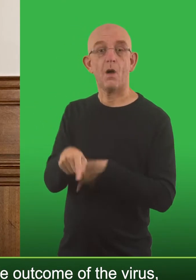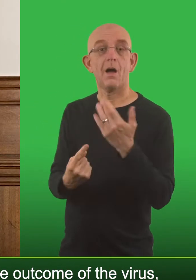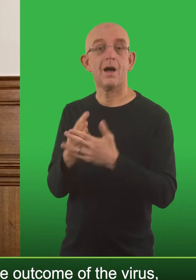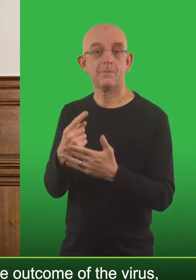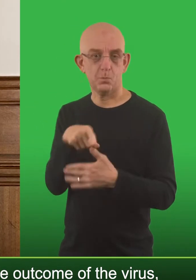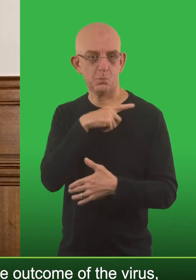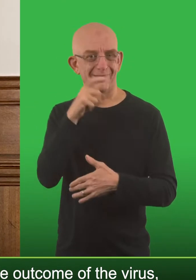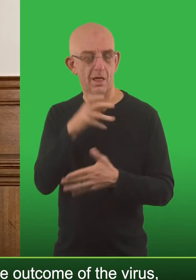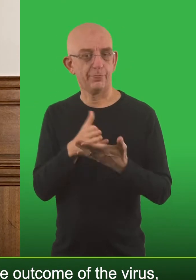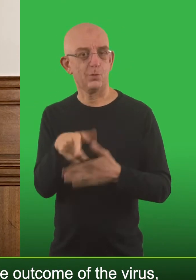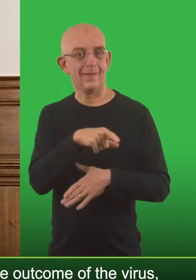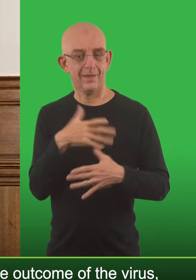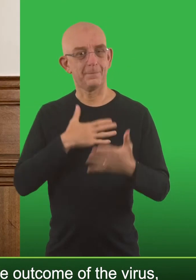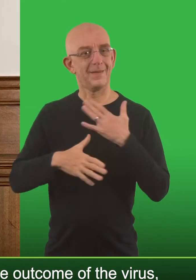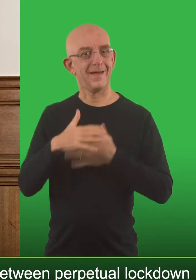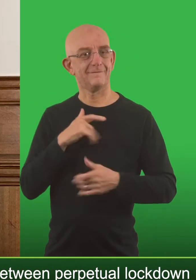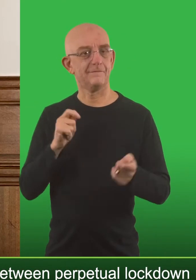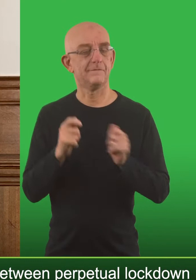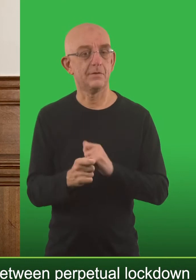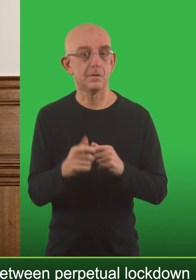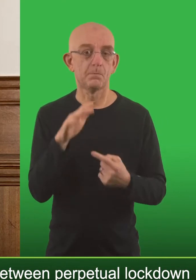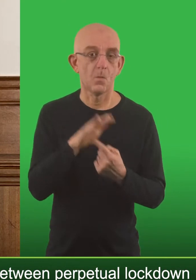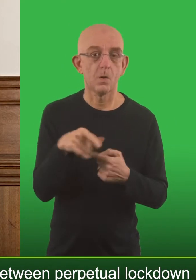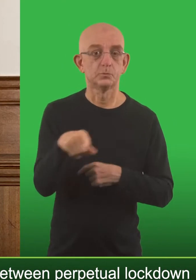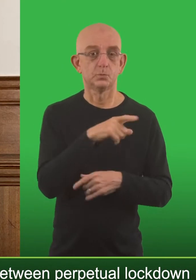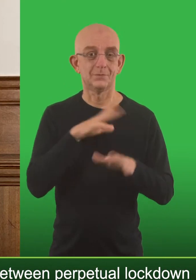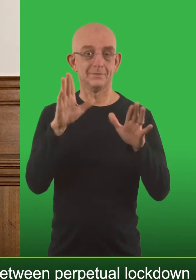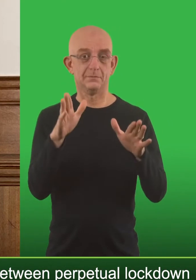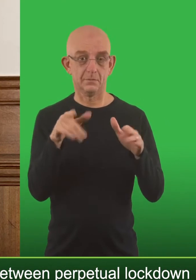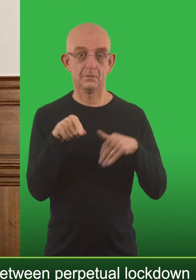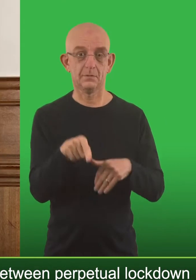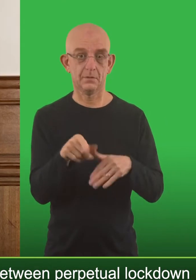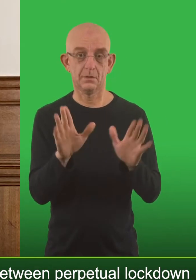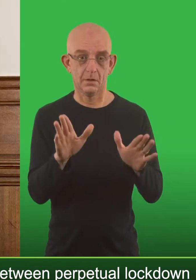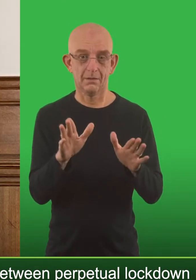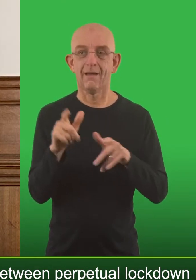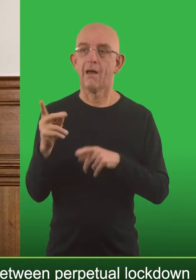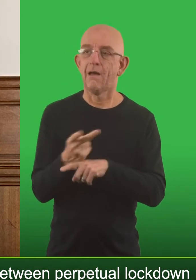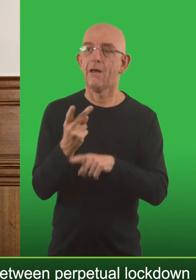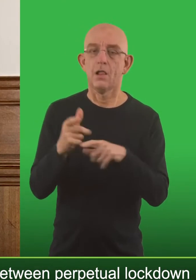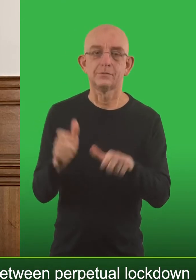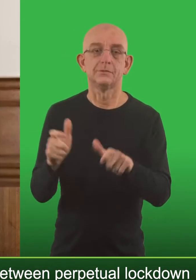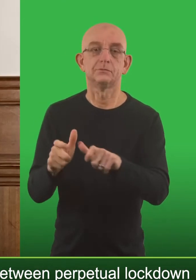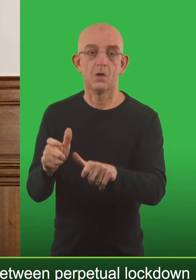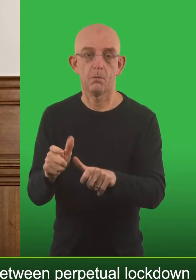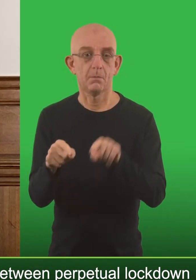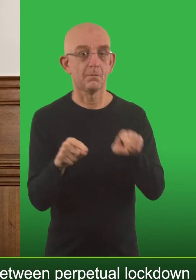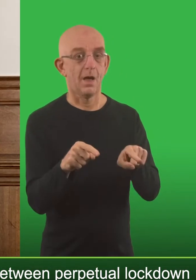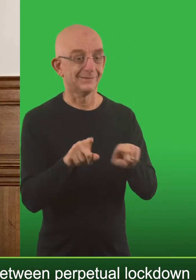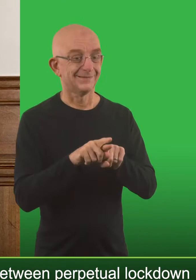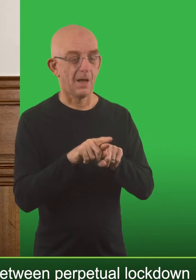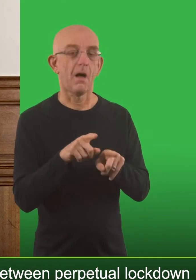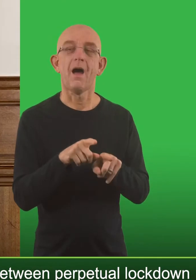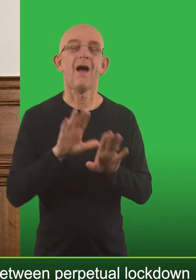of the virus depending on how we behave. And it's important that you can try and steer the path between